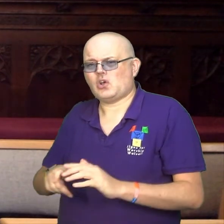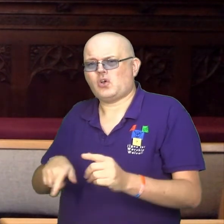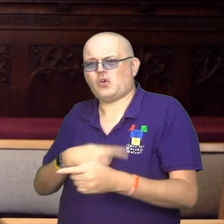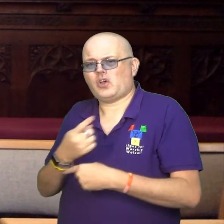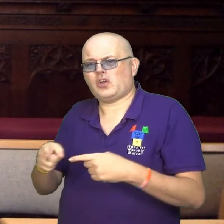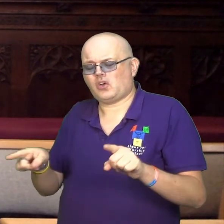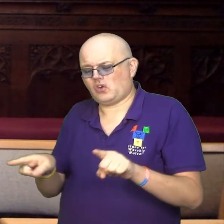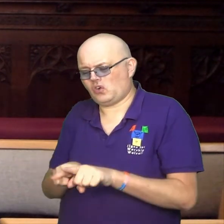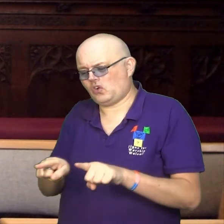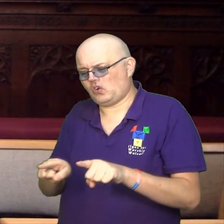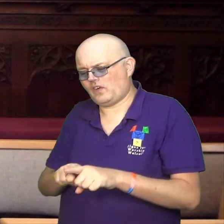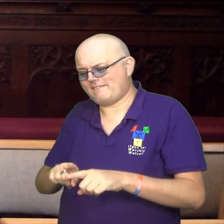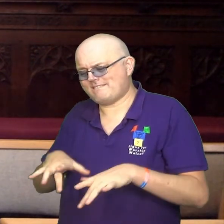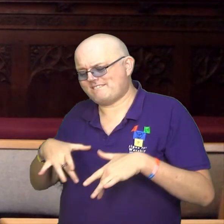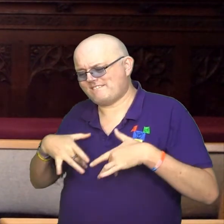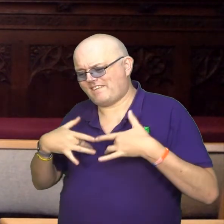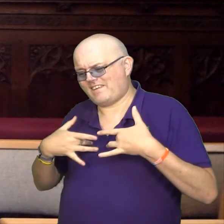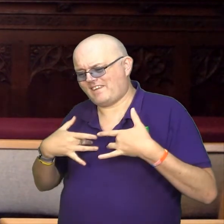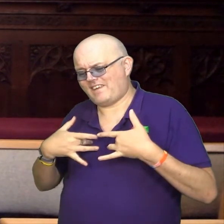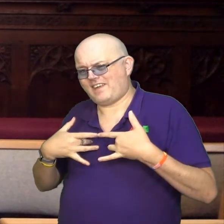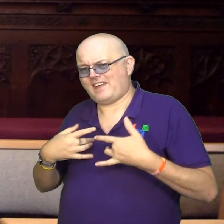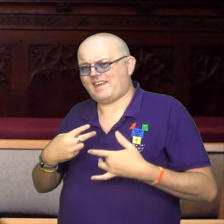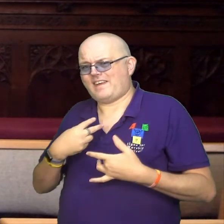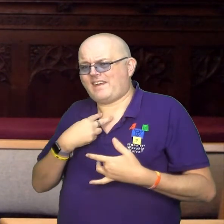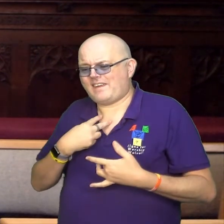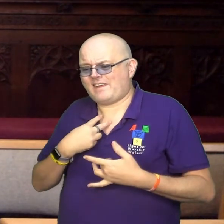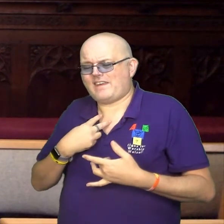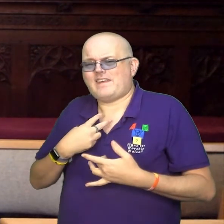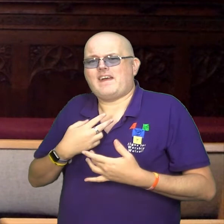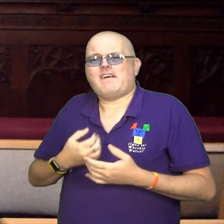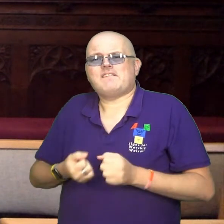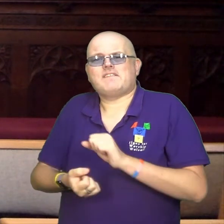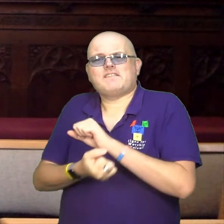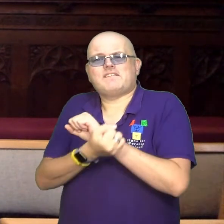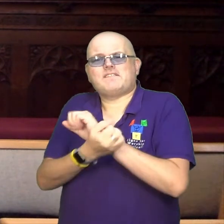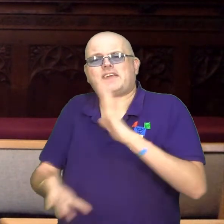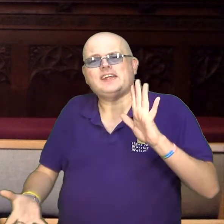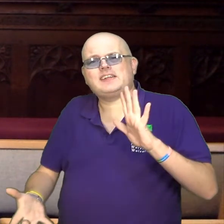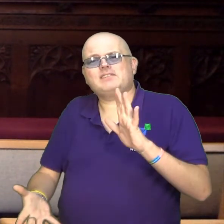We have also sometimes felt loss of freedom,